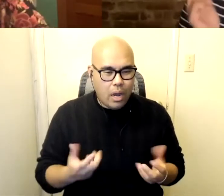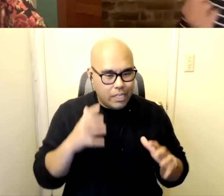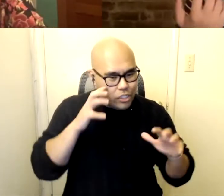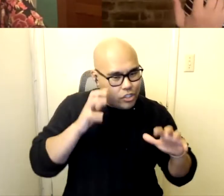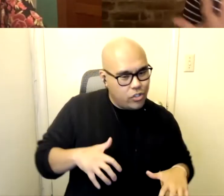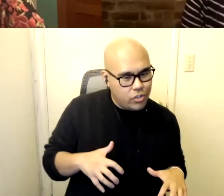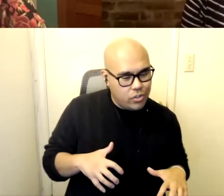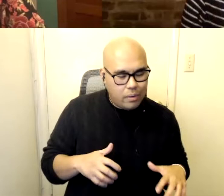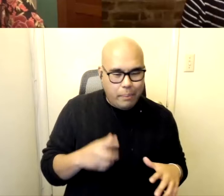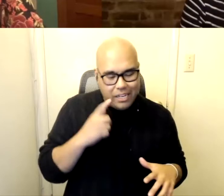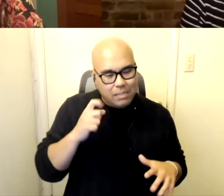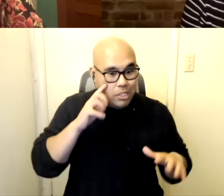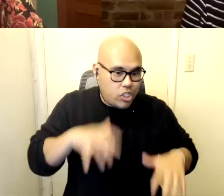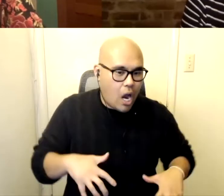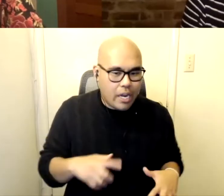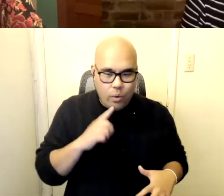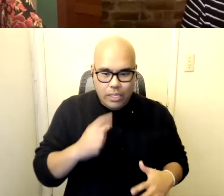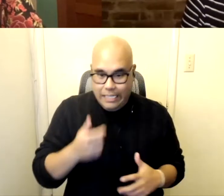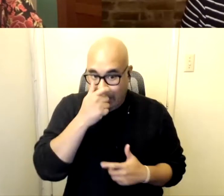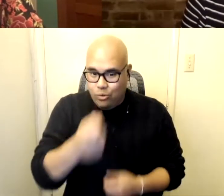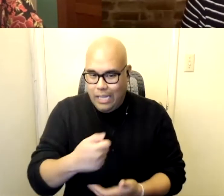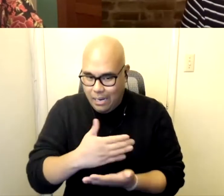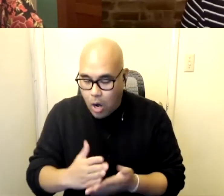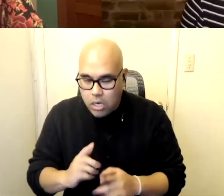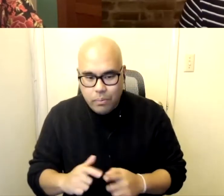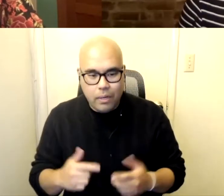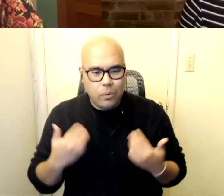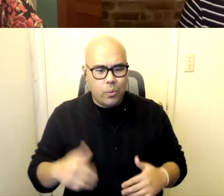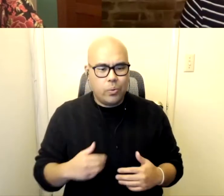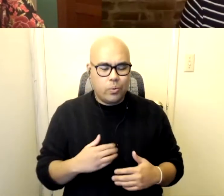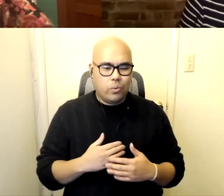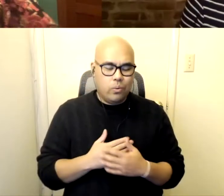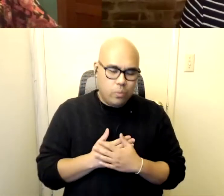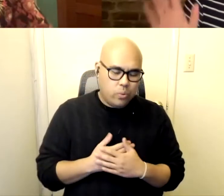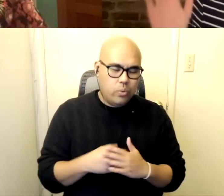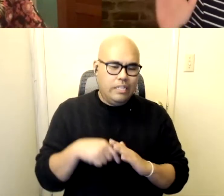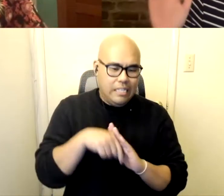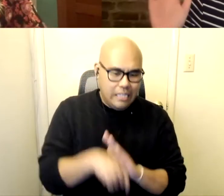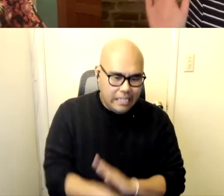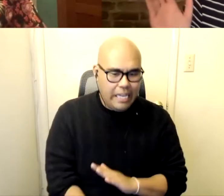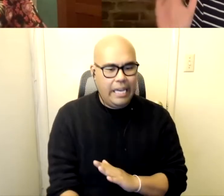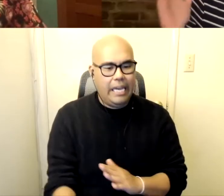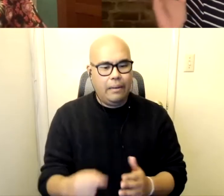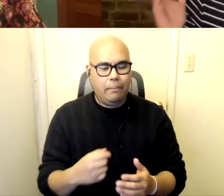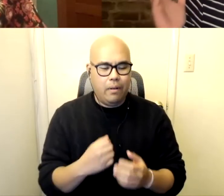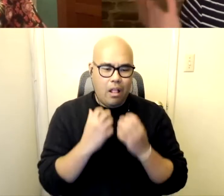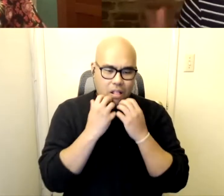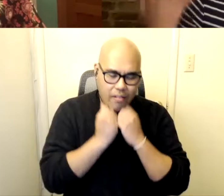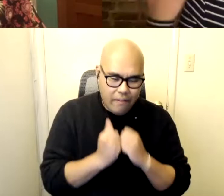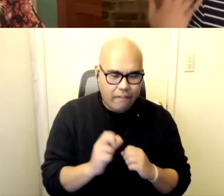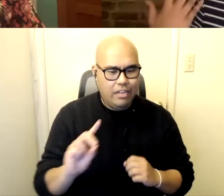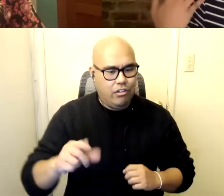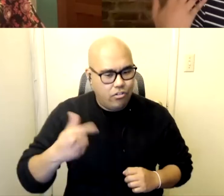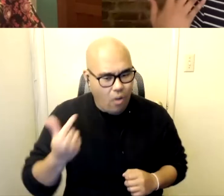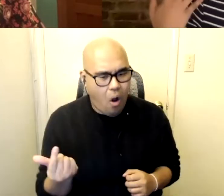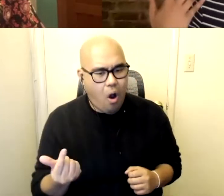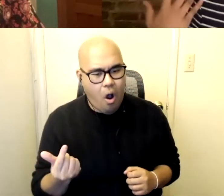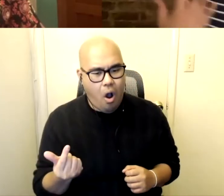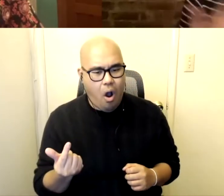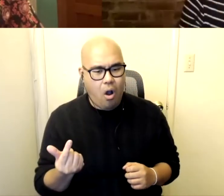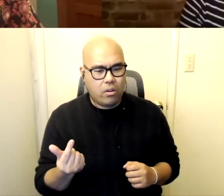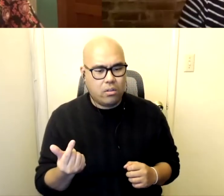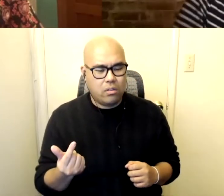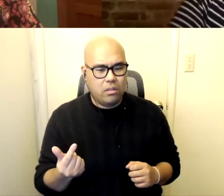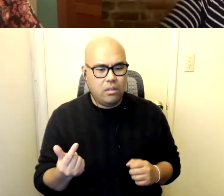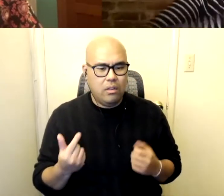juicy. But there's a lot that's deeply cherished about dogs in American culture, right? Like to the point of making them like sacrosanct. I'm originally from